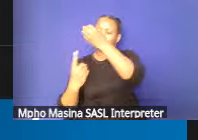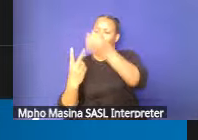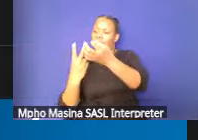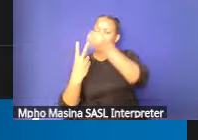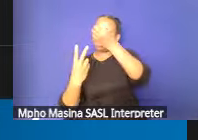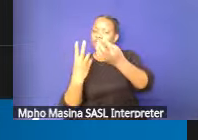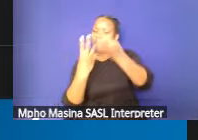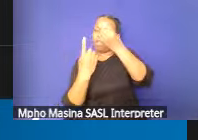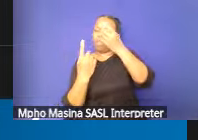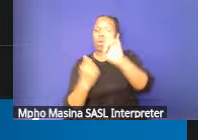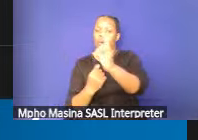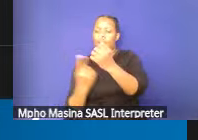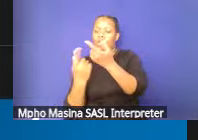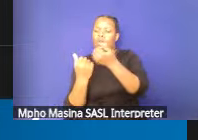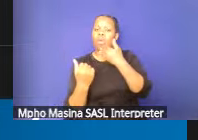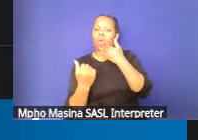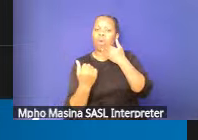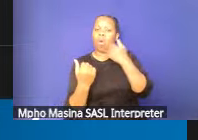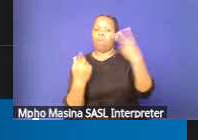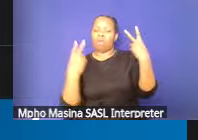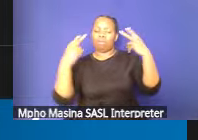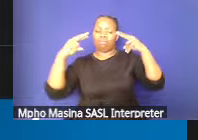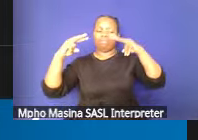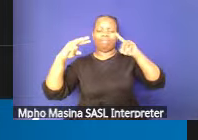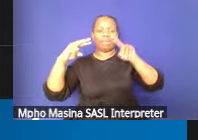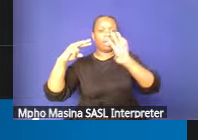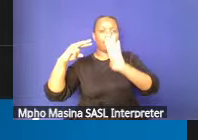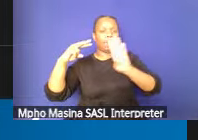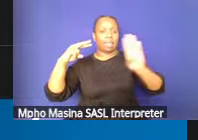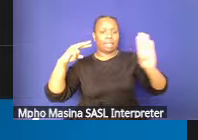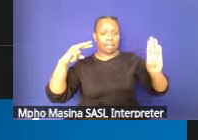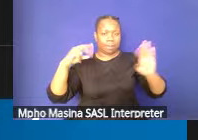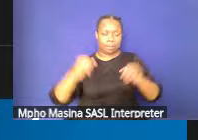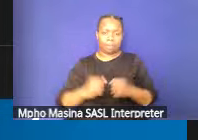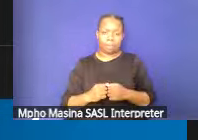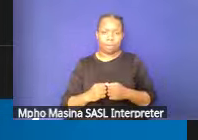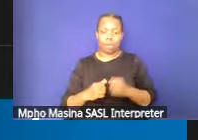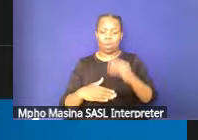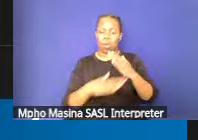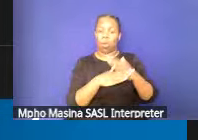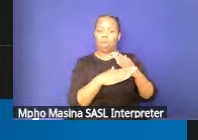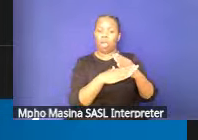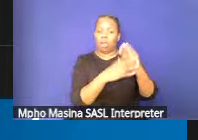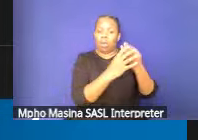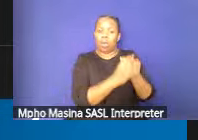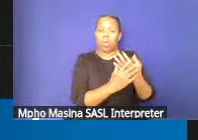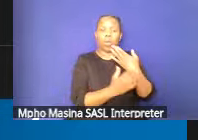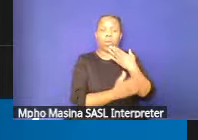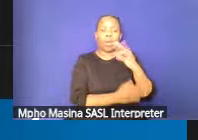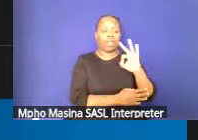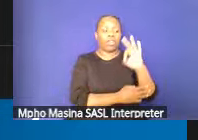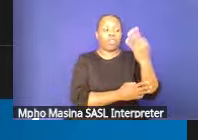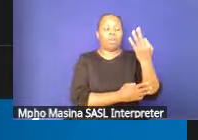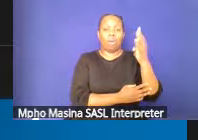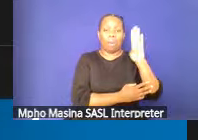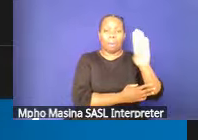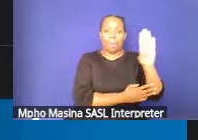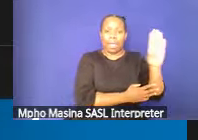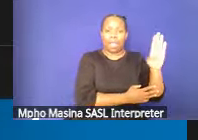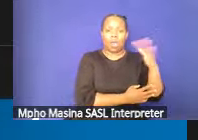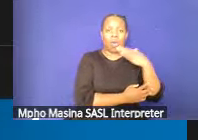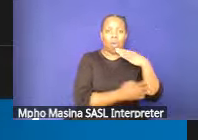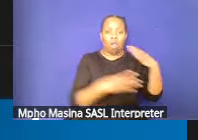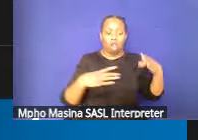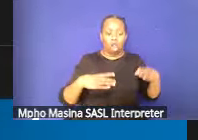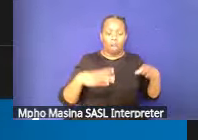BE perspective. We also work together with the BBB Commissioner, which enforces